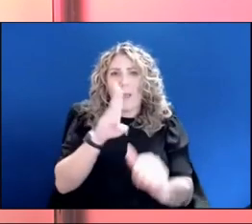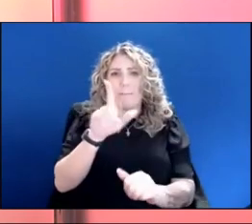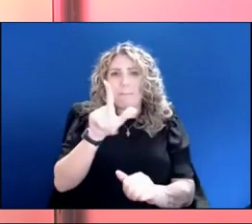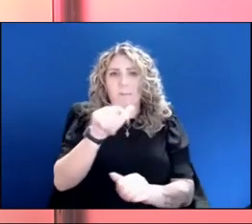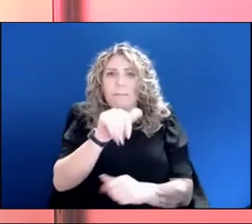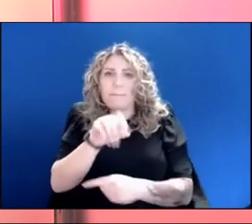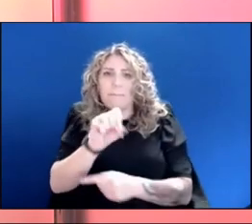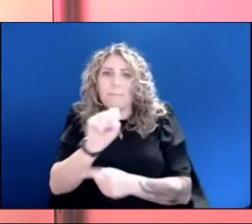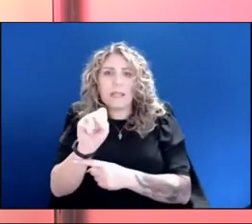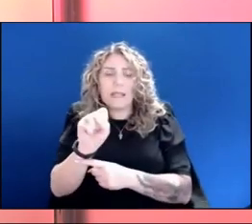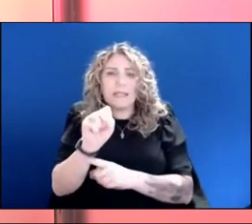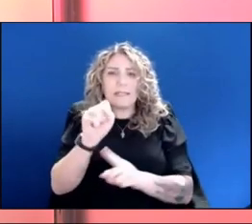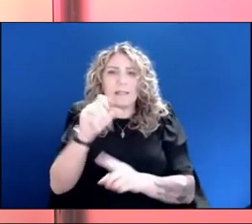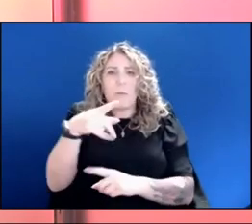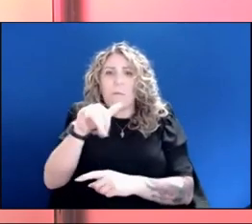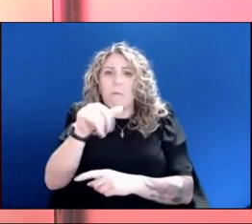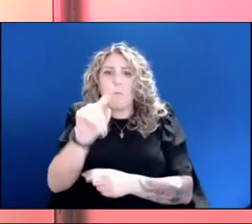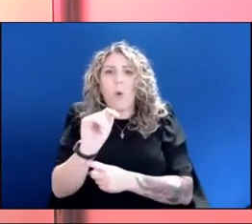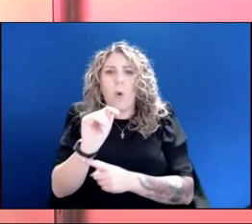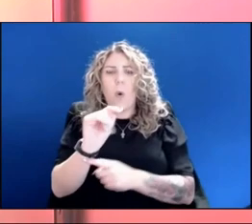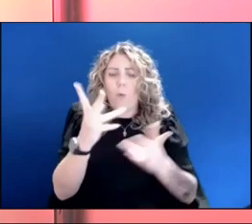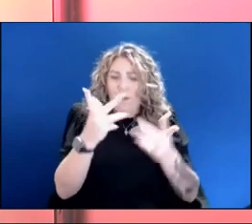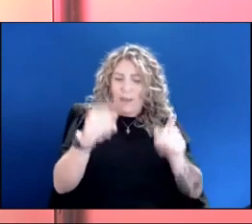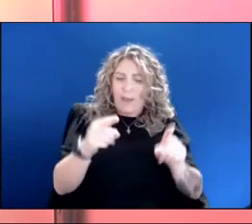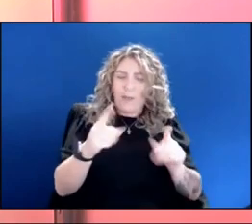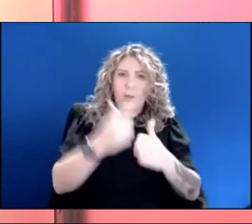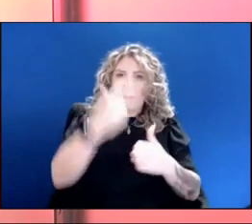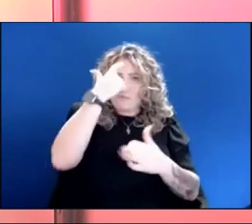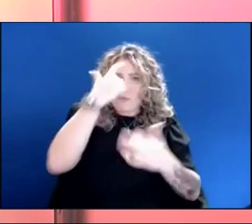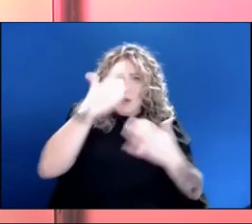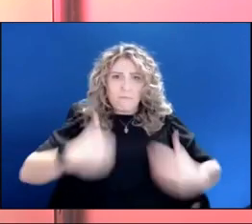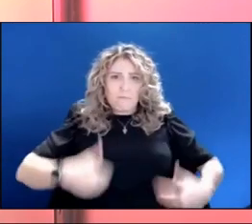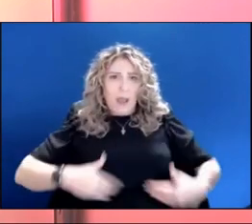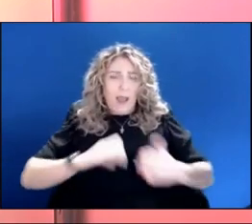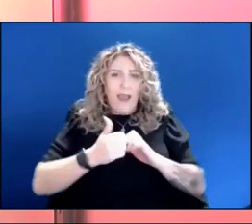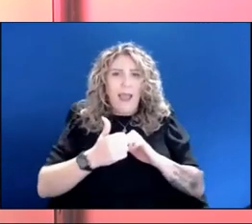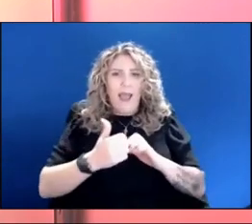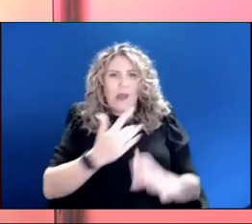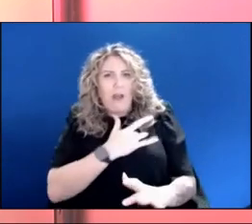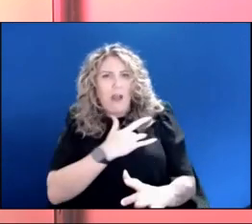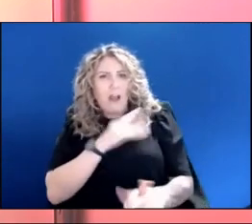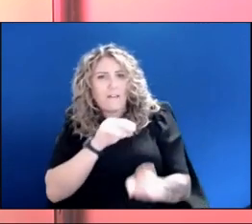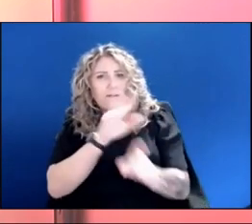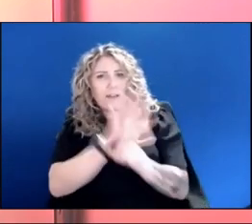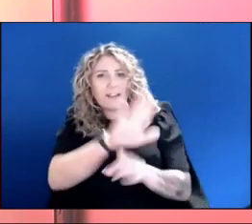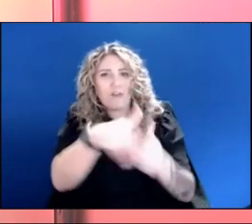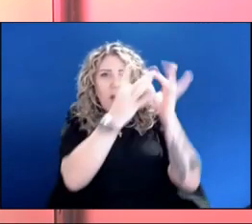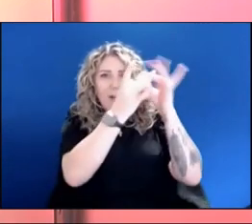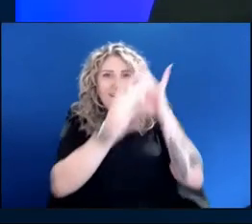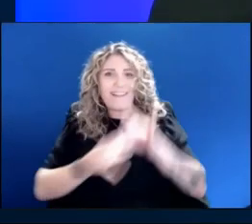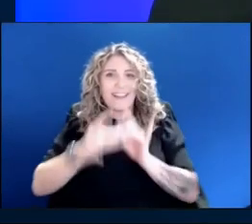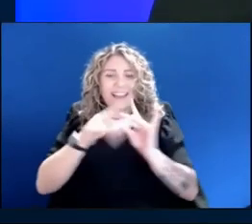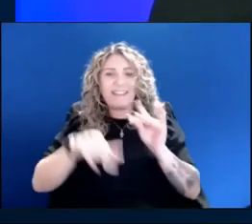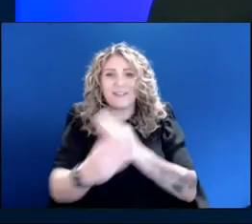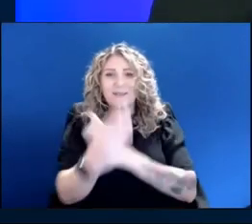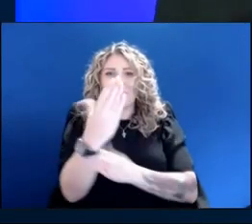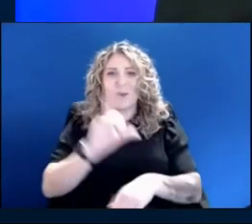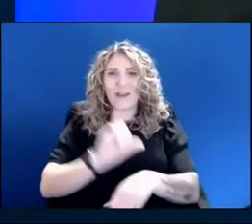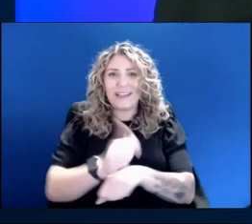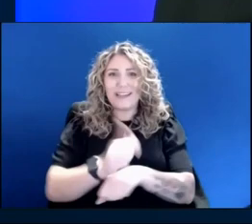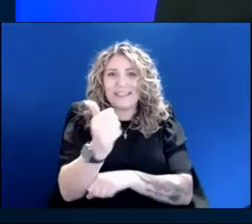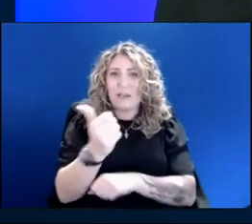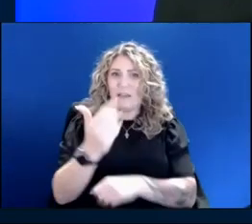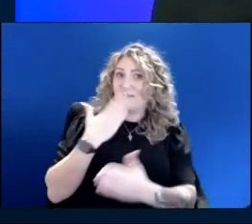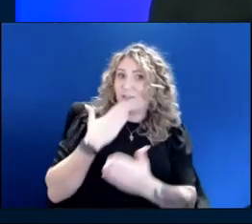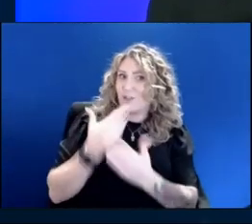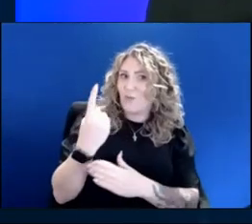our brains, how it all affects our hearts as well, it's all connected. That's this morning at 10 a.m. Oh, that's going to be a good one, Alexis. Mm-hmm.